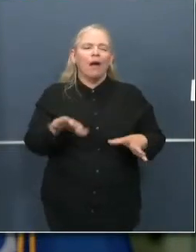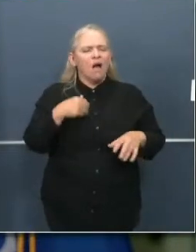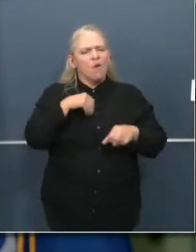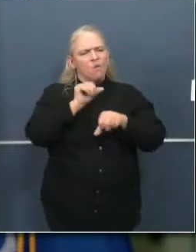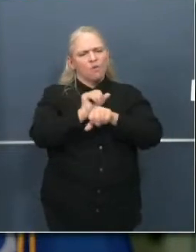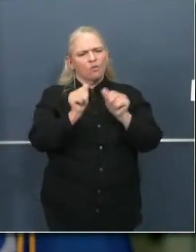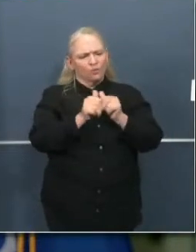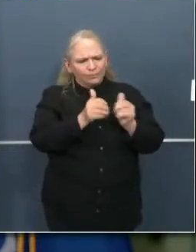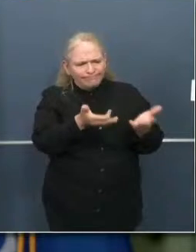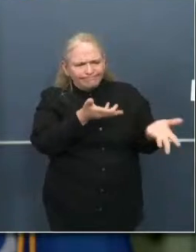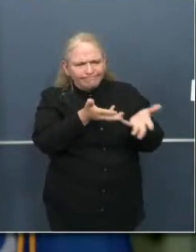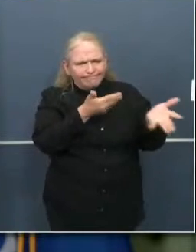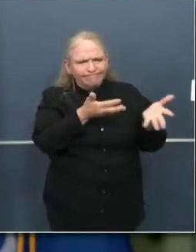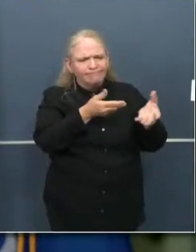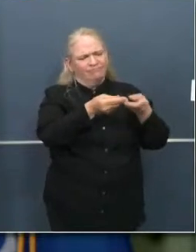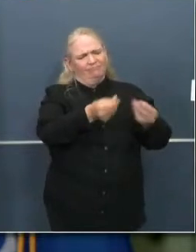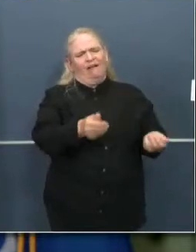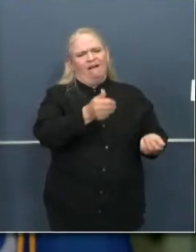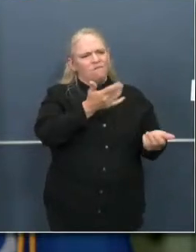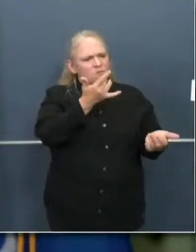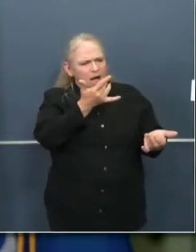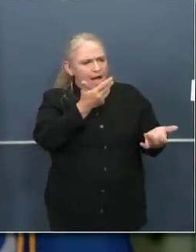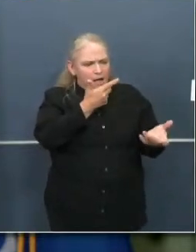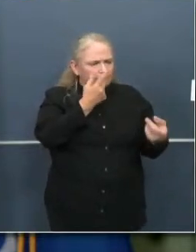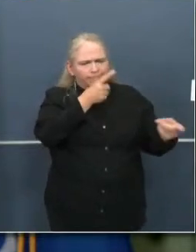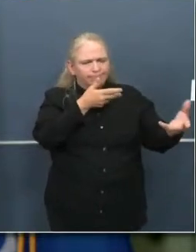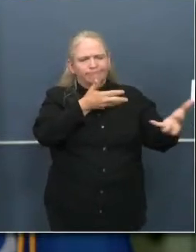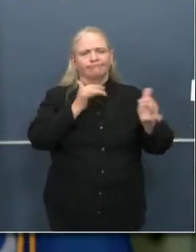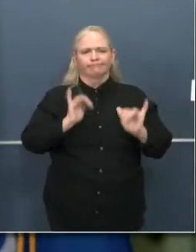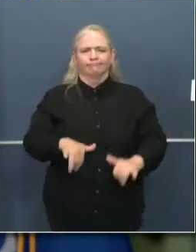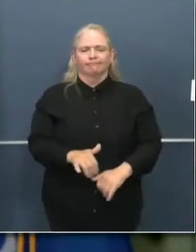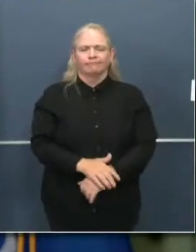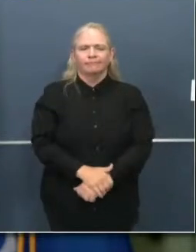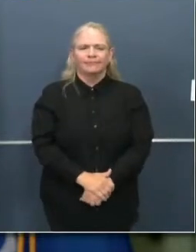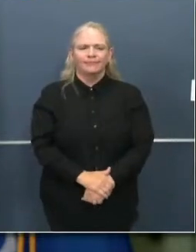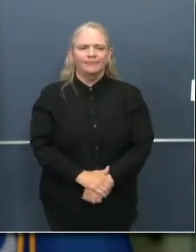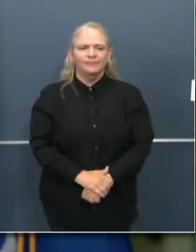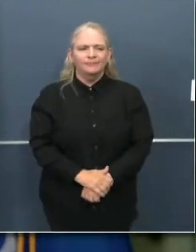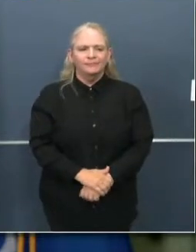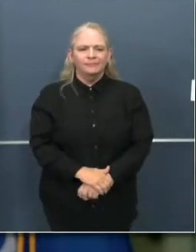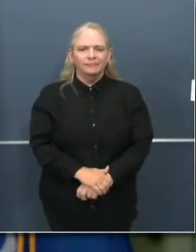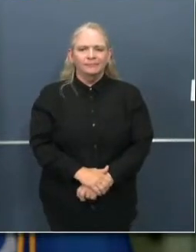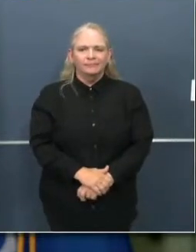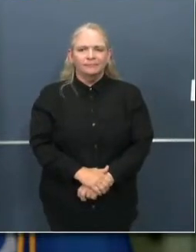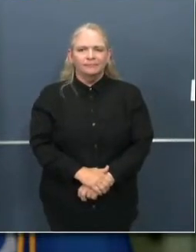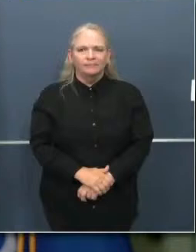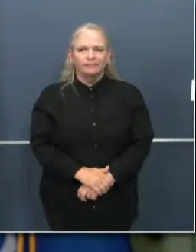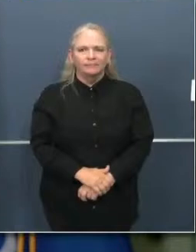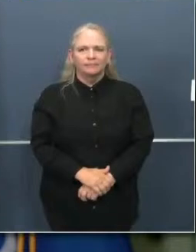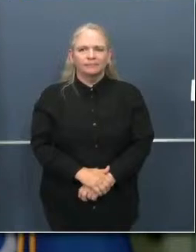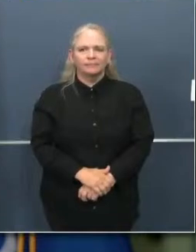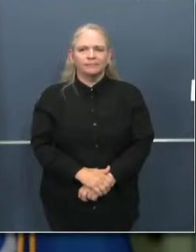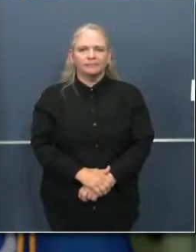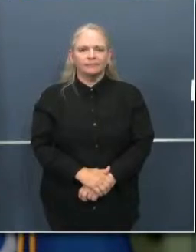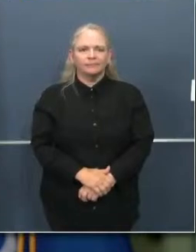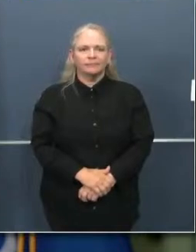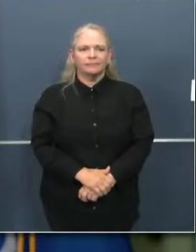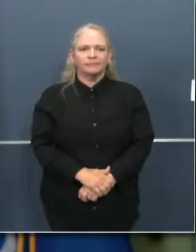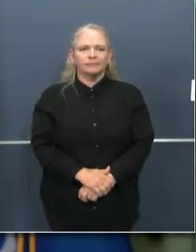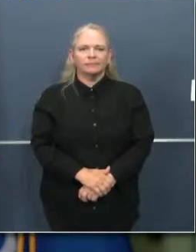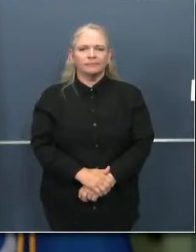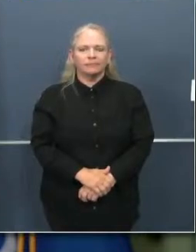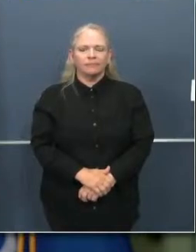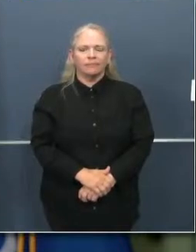Hi, Governor. Happy Monday. Thanks for taking my question. Mine is also about enforcement. Earlier, you had mentioned that there were about